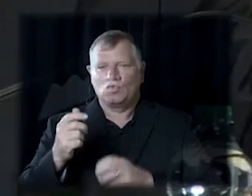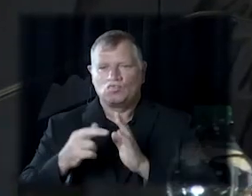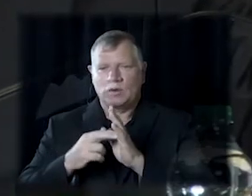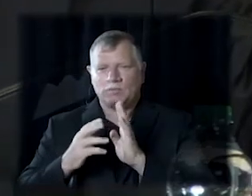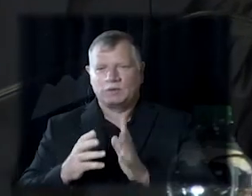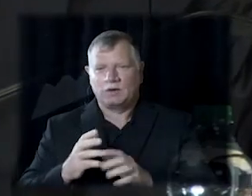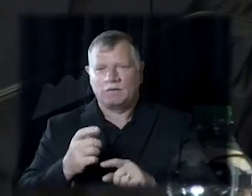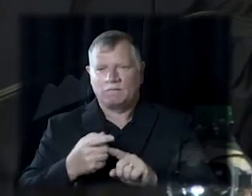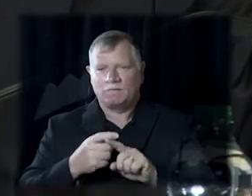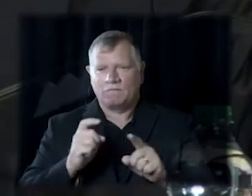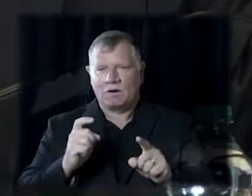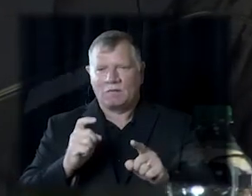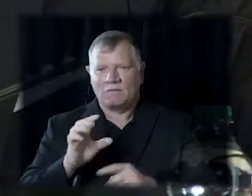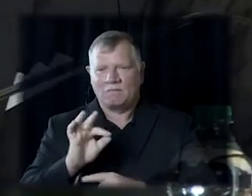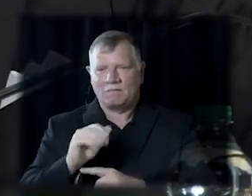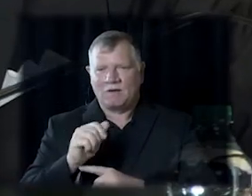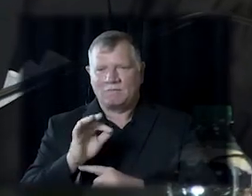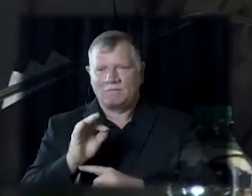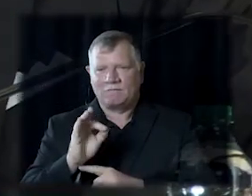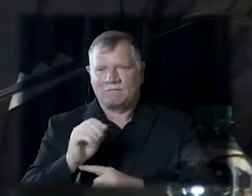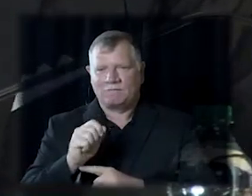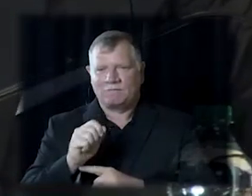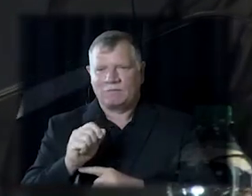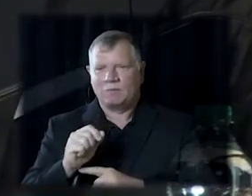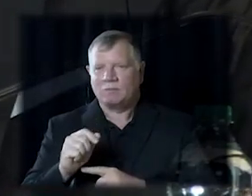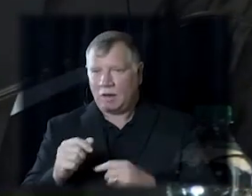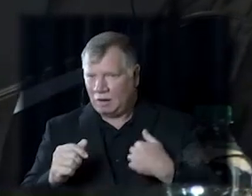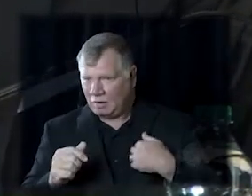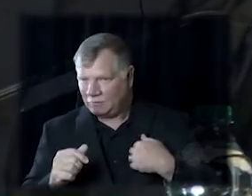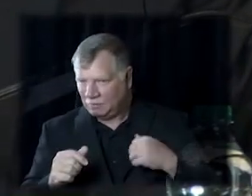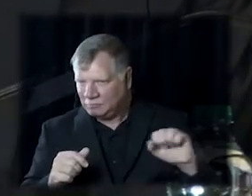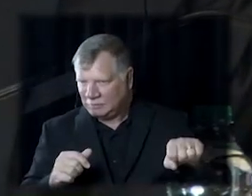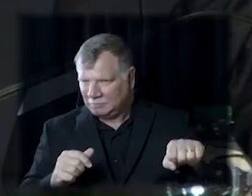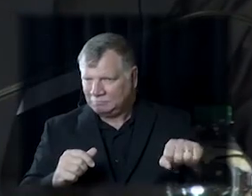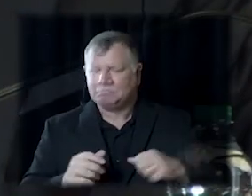representative and head of AFAF, Mr. Sobrino? Here.